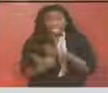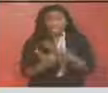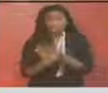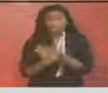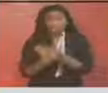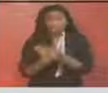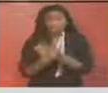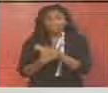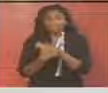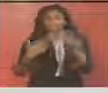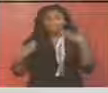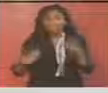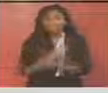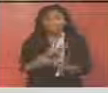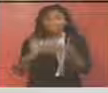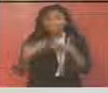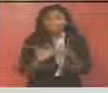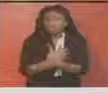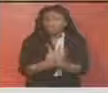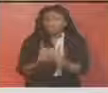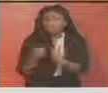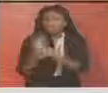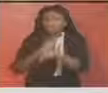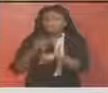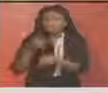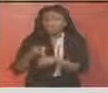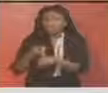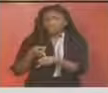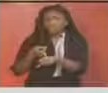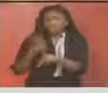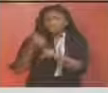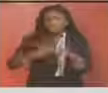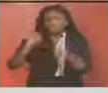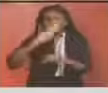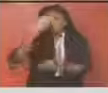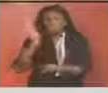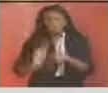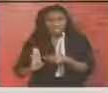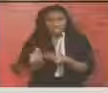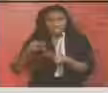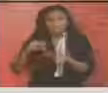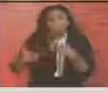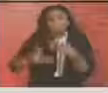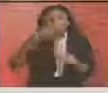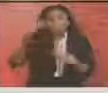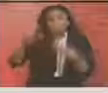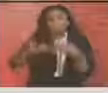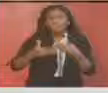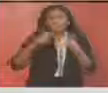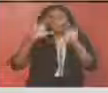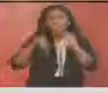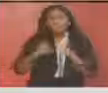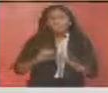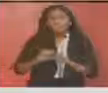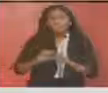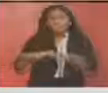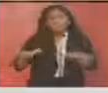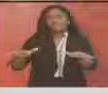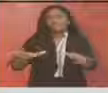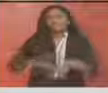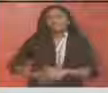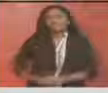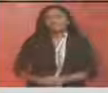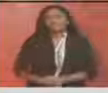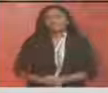is more transmissible as well, like B117. However, this still has to be confirmed. Now, although